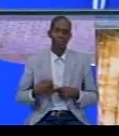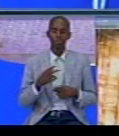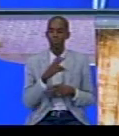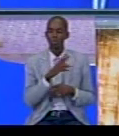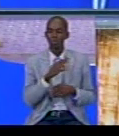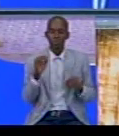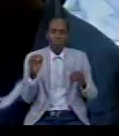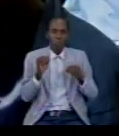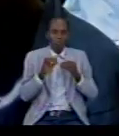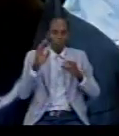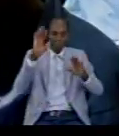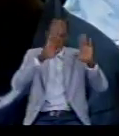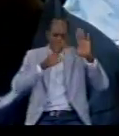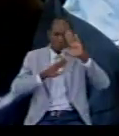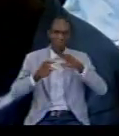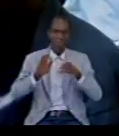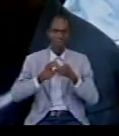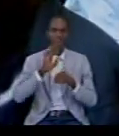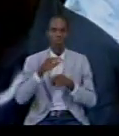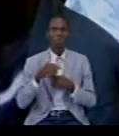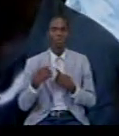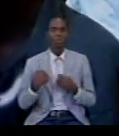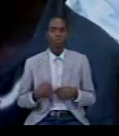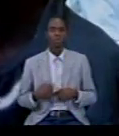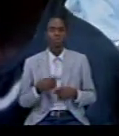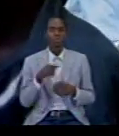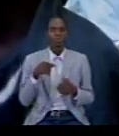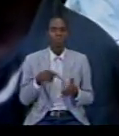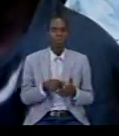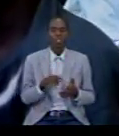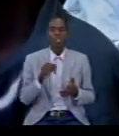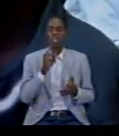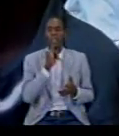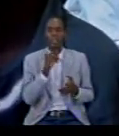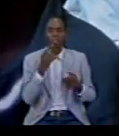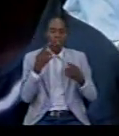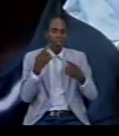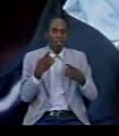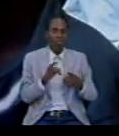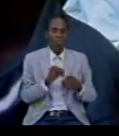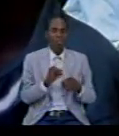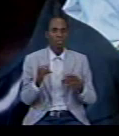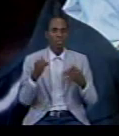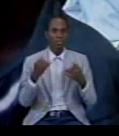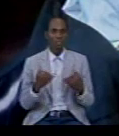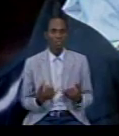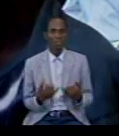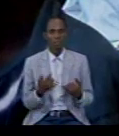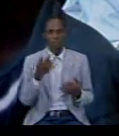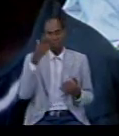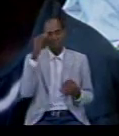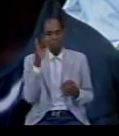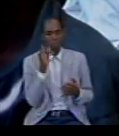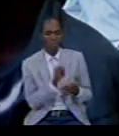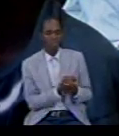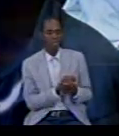anxiety in your heart. This is happening now because of that. That's what they say. That's happening now because of that. And then people